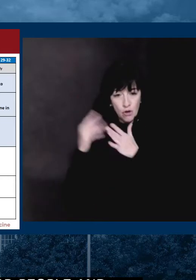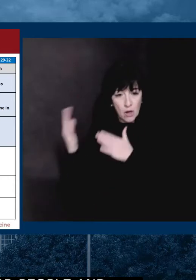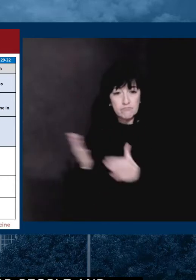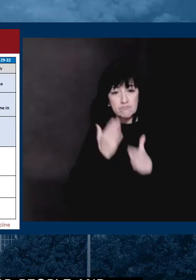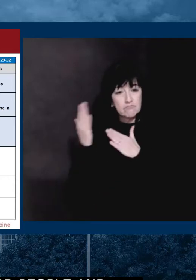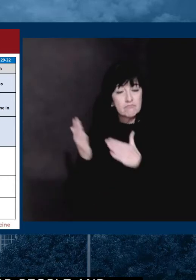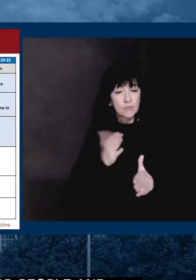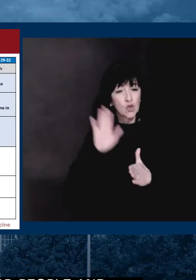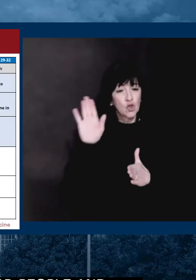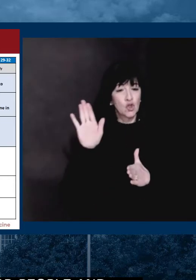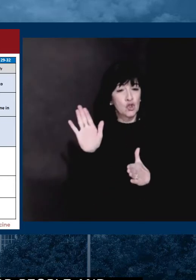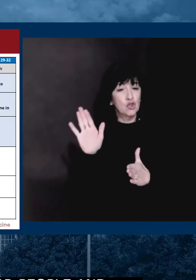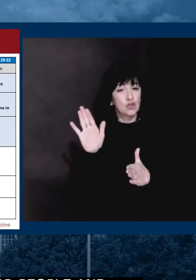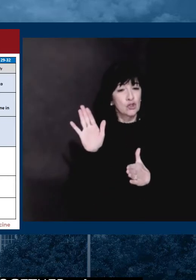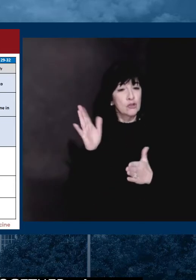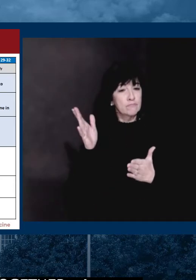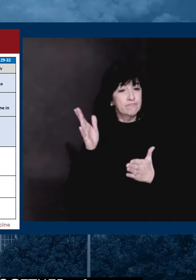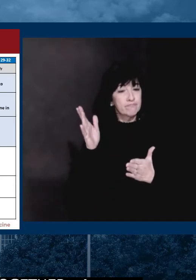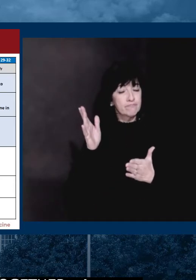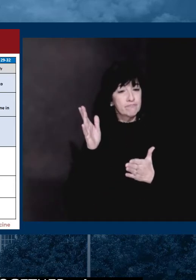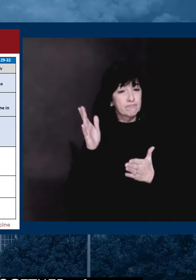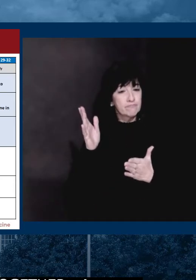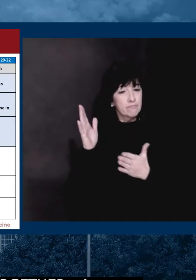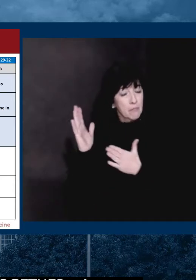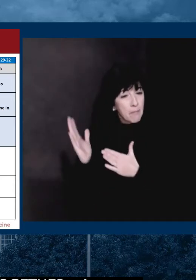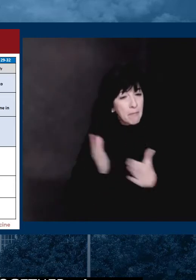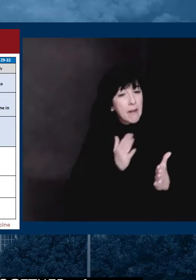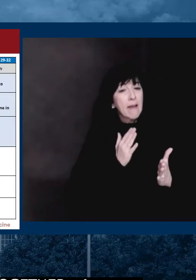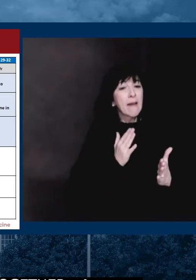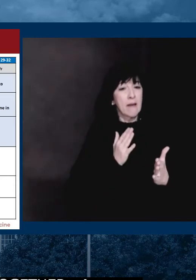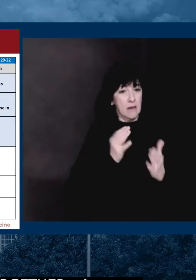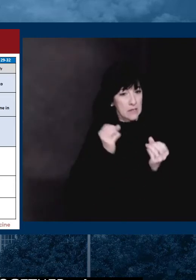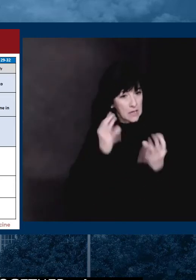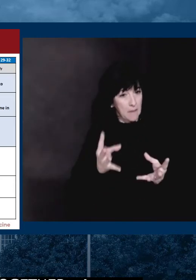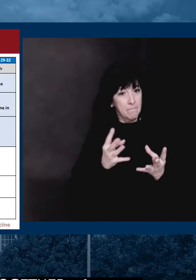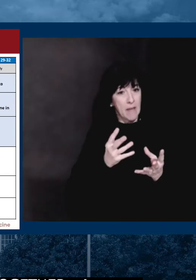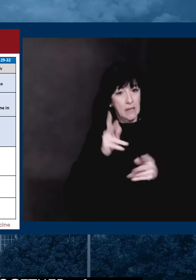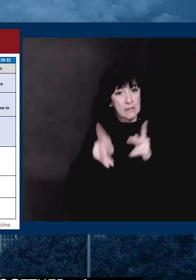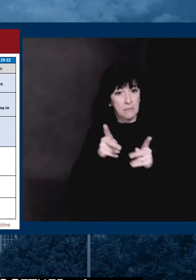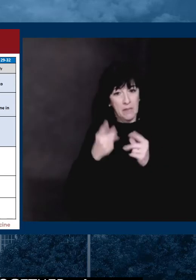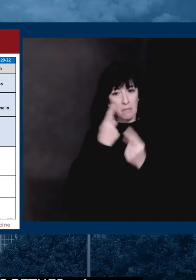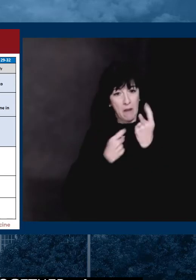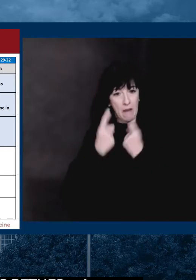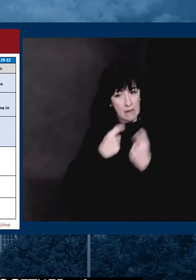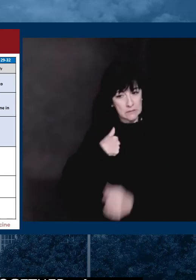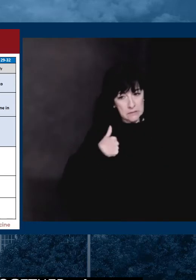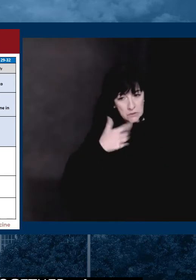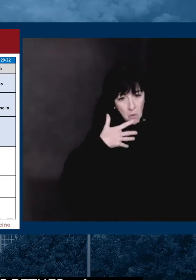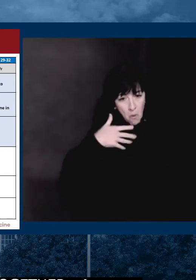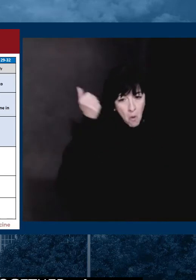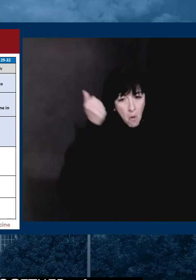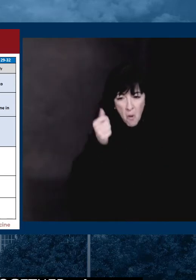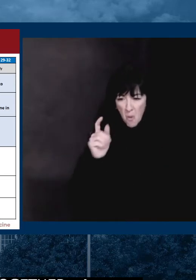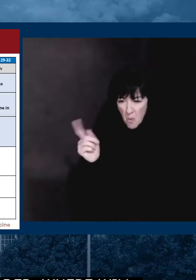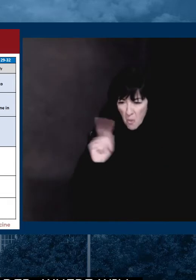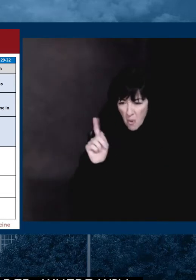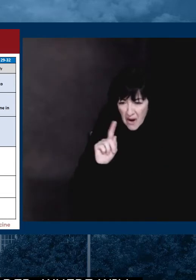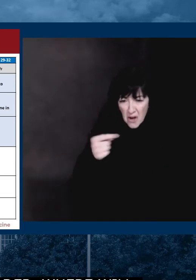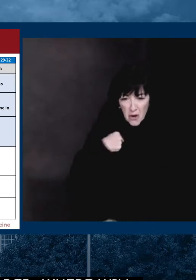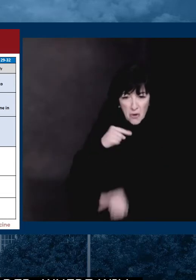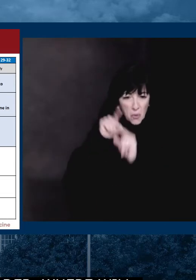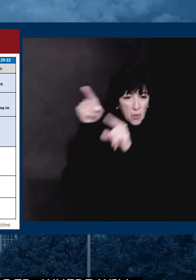we get a lot is for those who are older, where will they get vaccine? And there will be a variety of different places